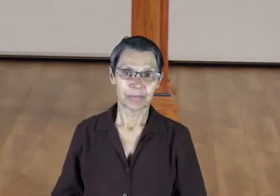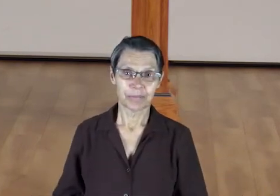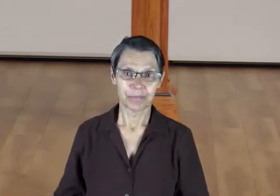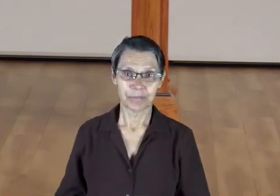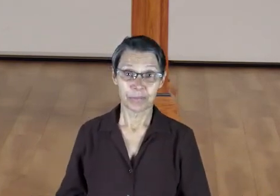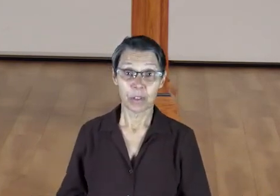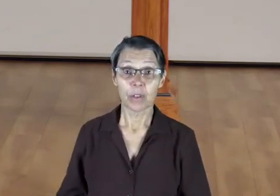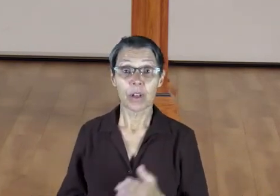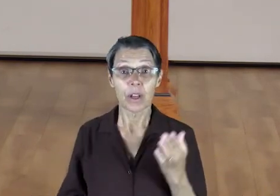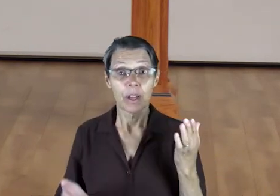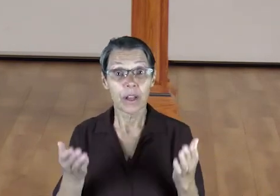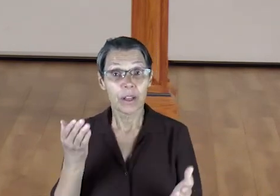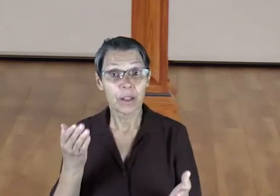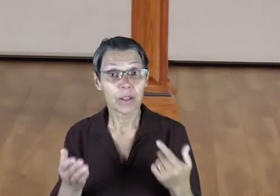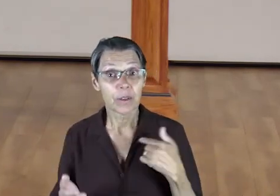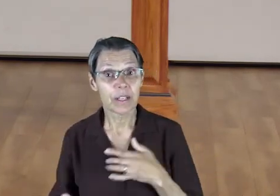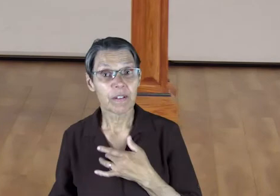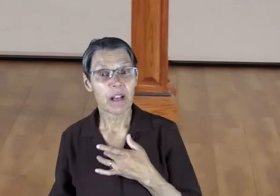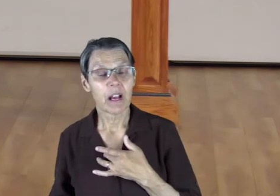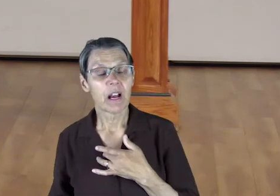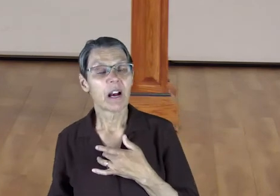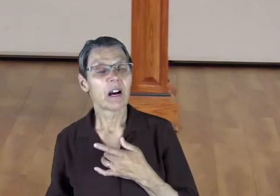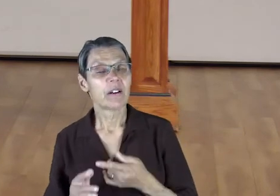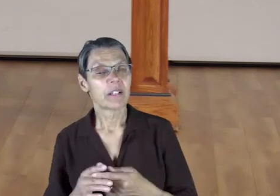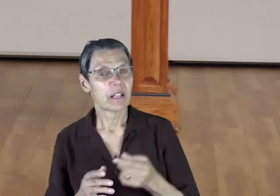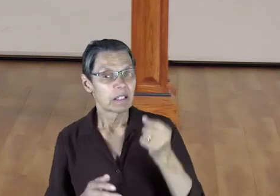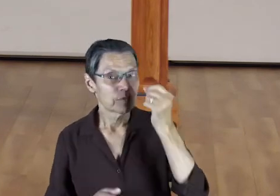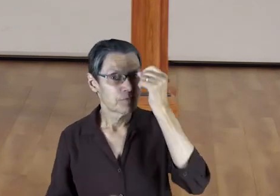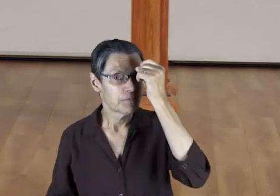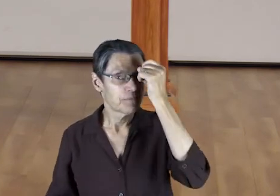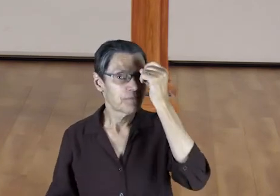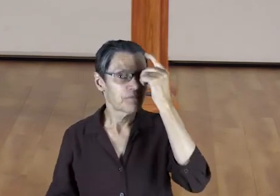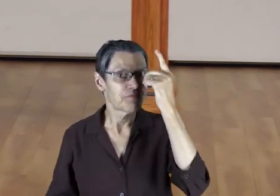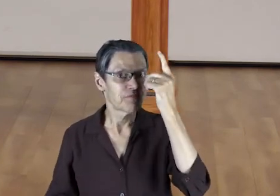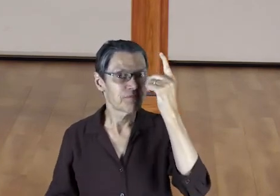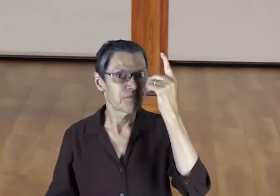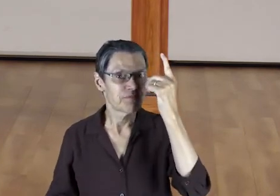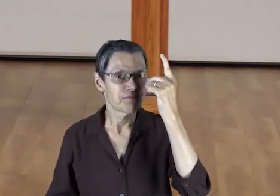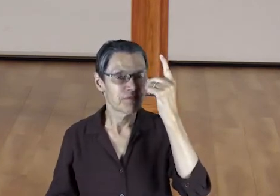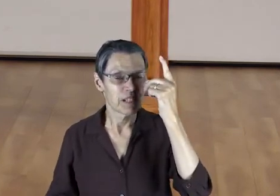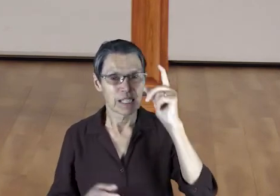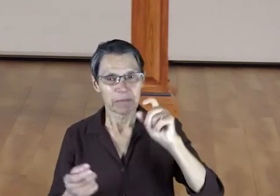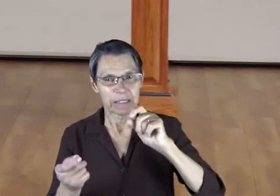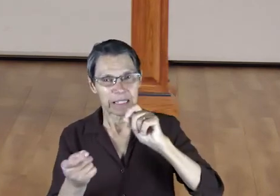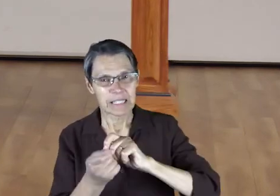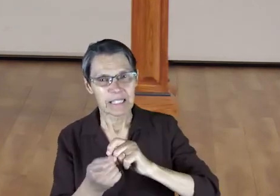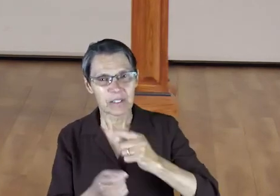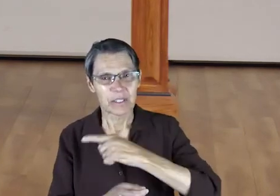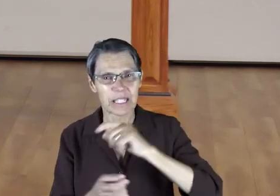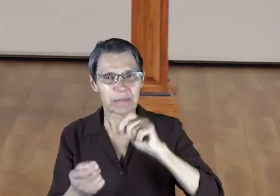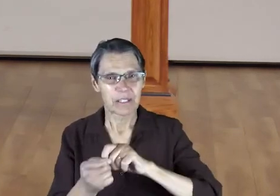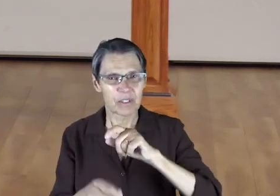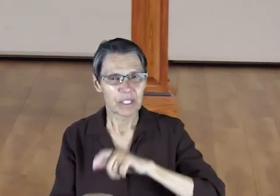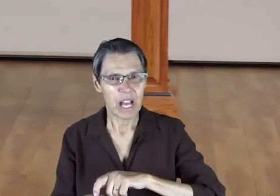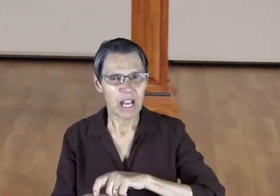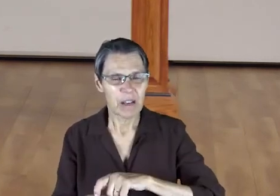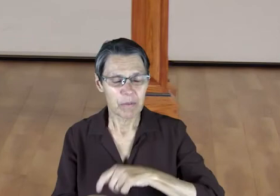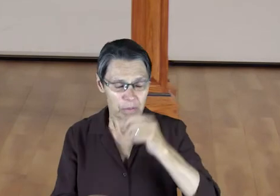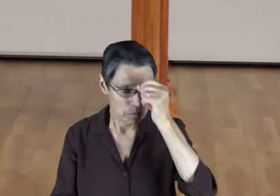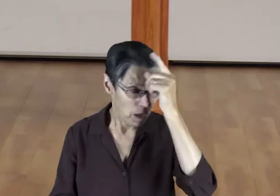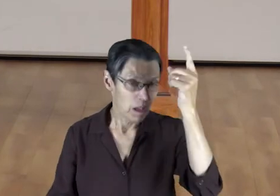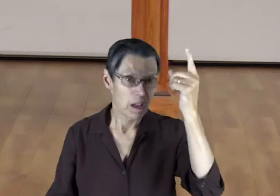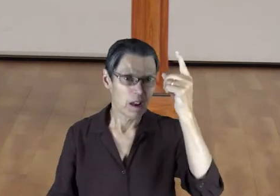that maybe we feel like we come to an awareness on a particular day at a particular time and we wonder how that